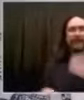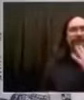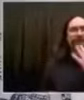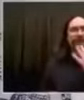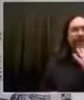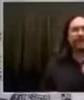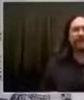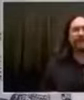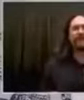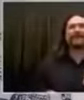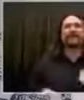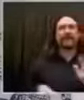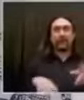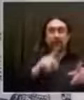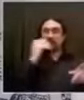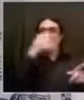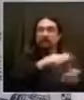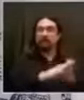element to this?